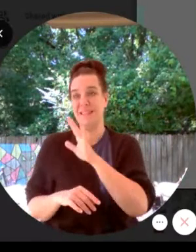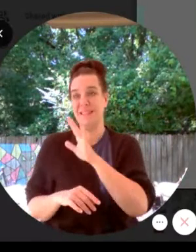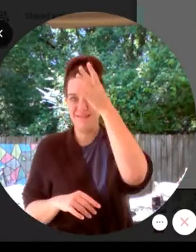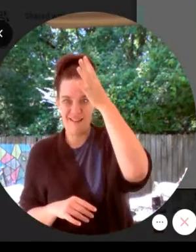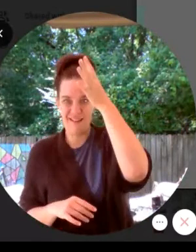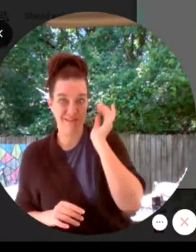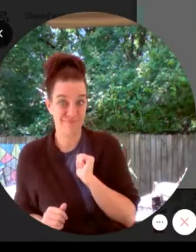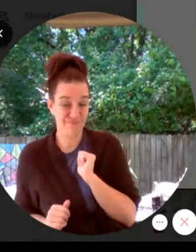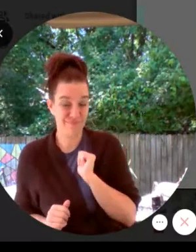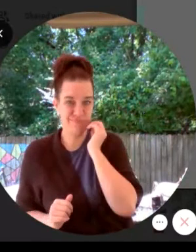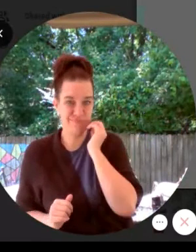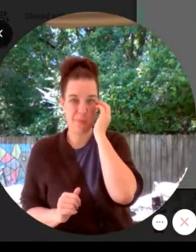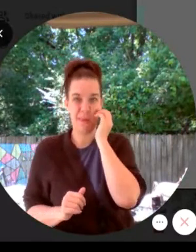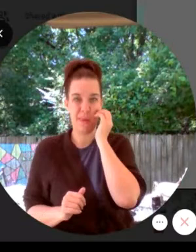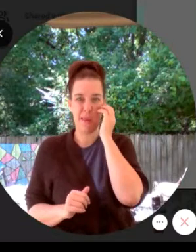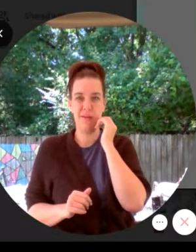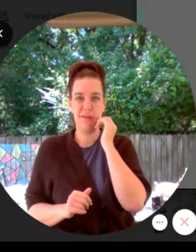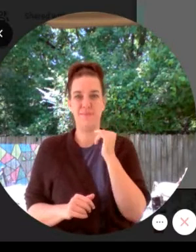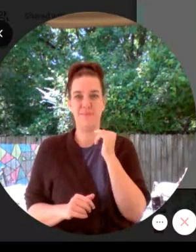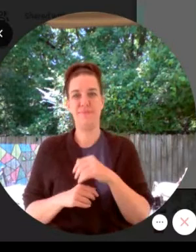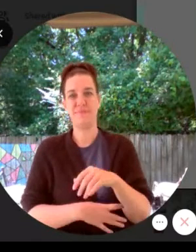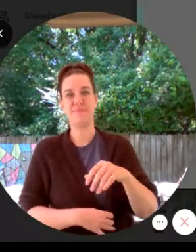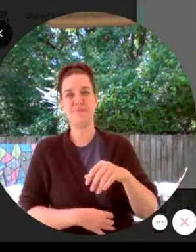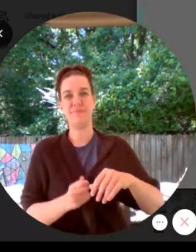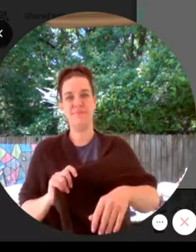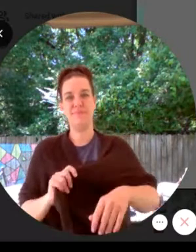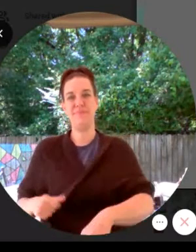wanted to be called Dad.